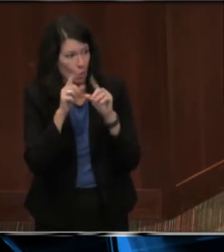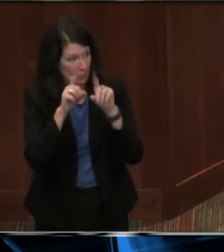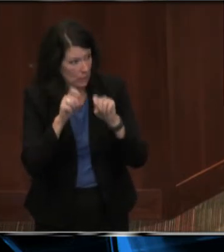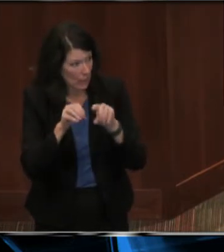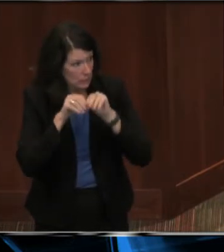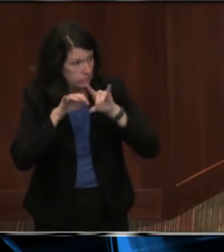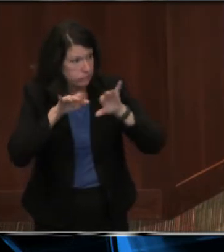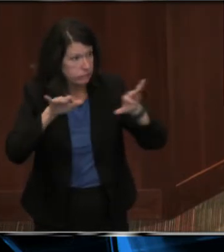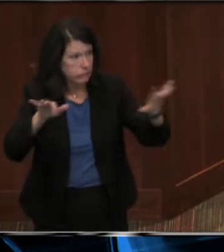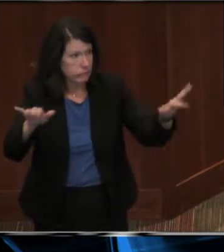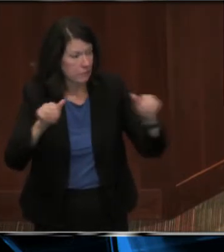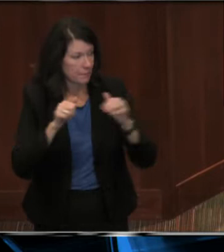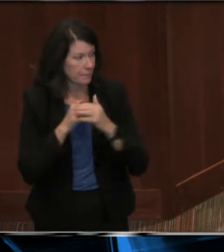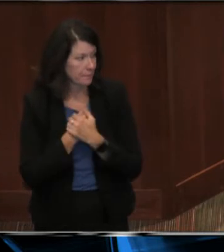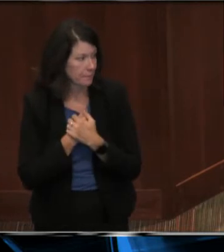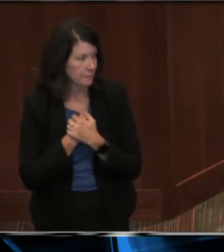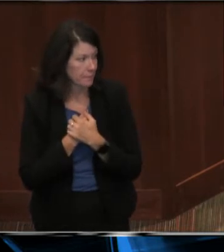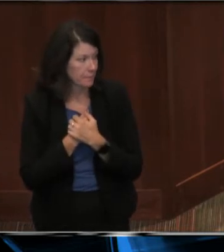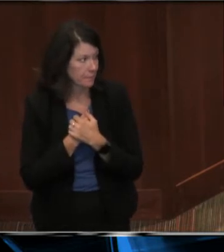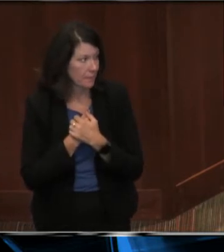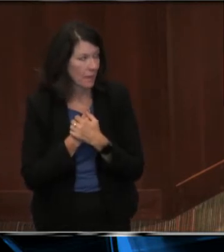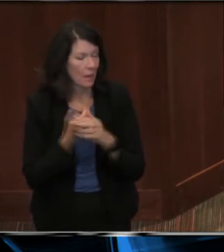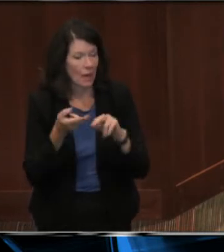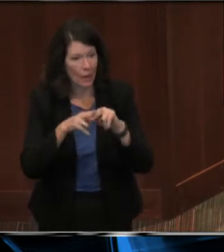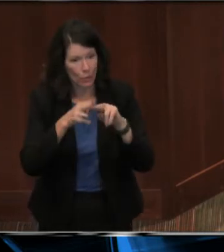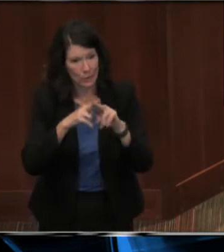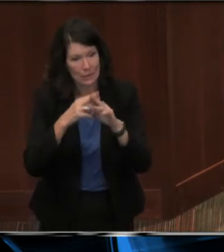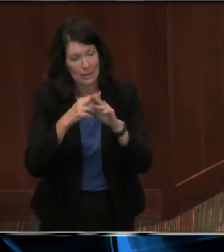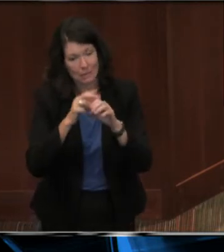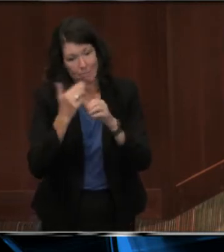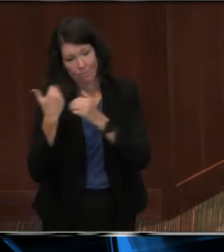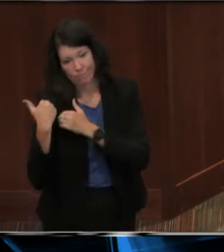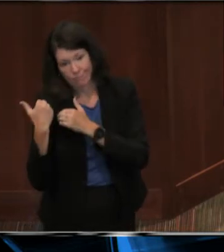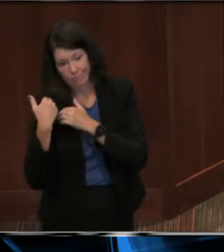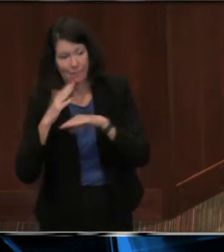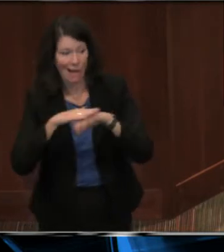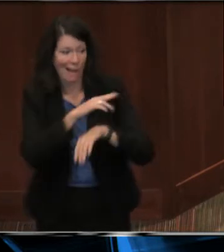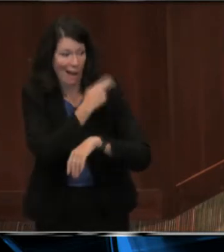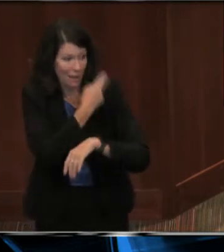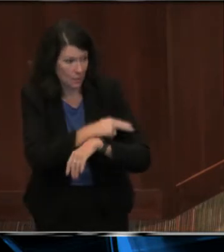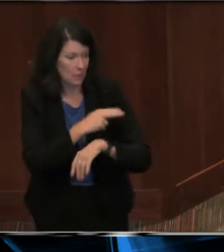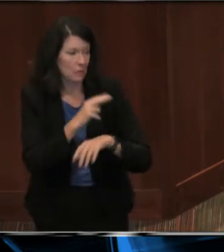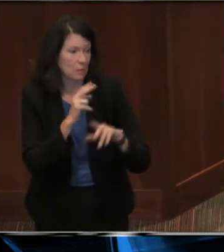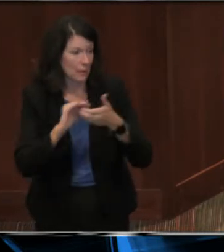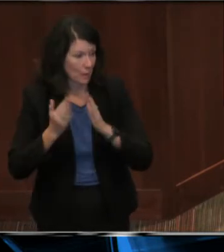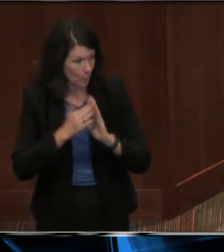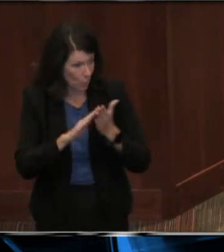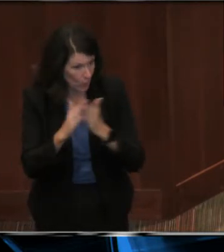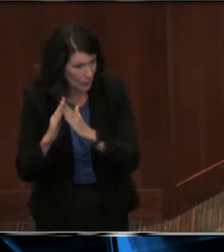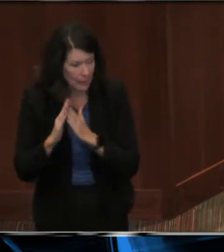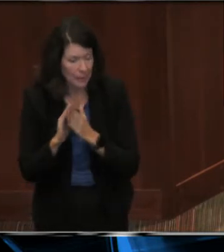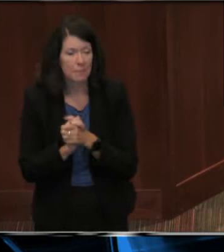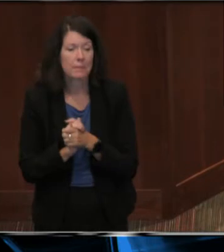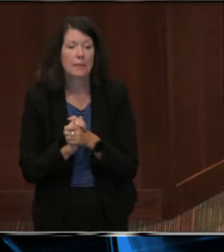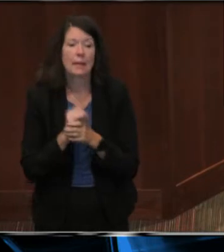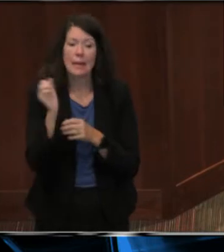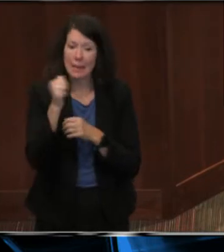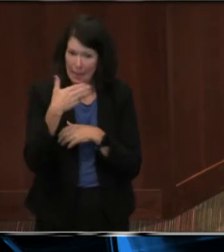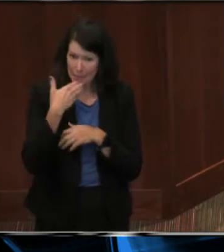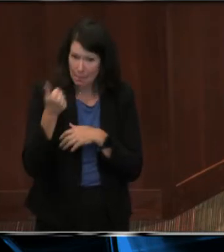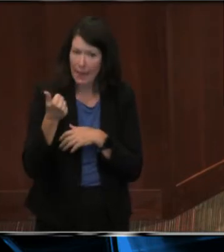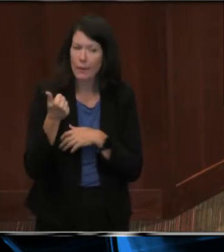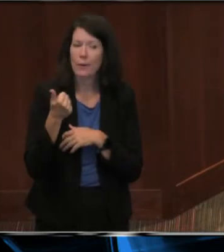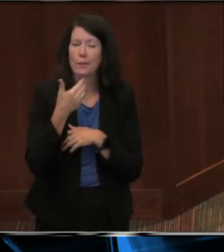the population of COVID and increasing burden. And while we have been doing better with our